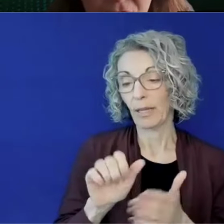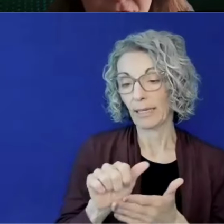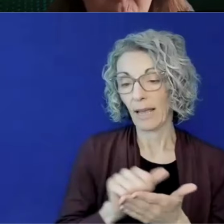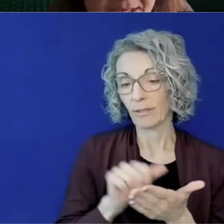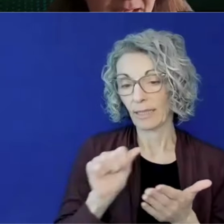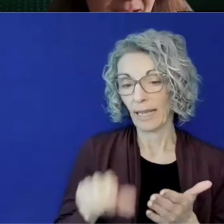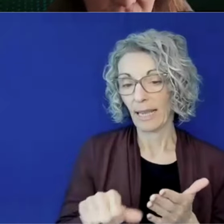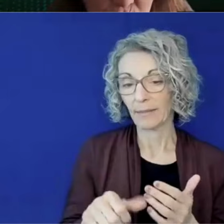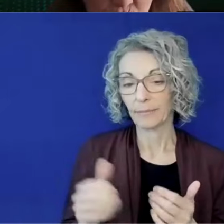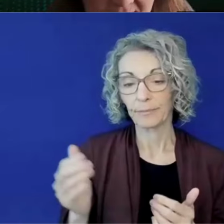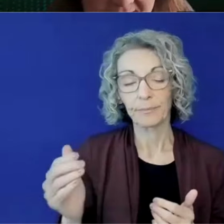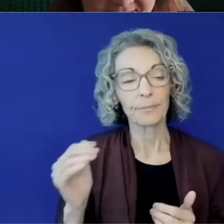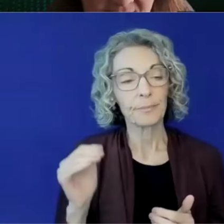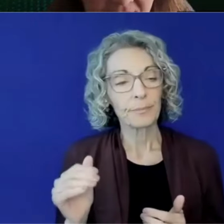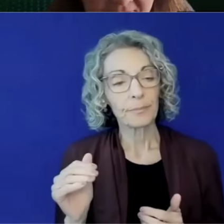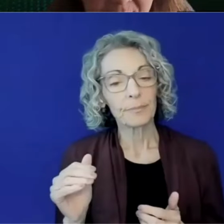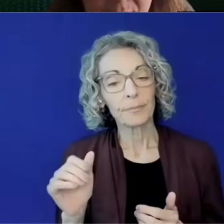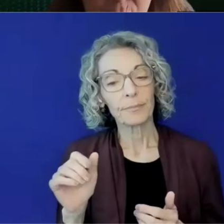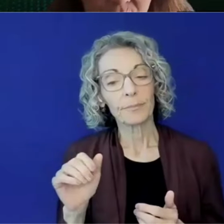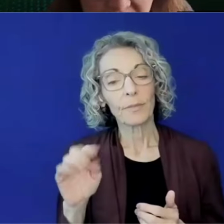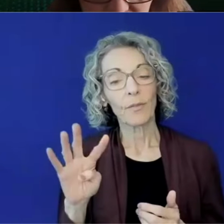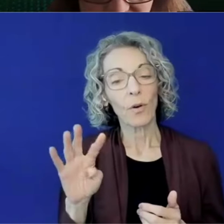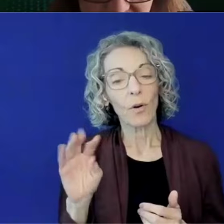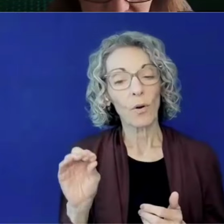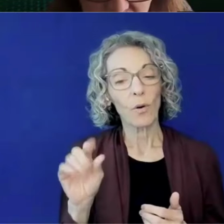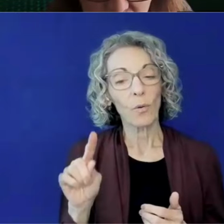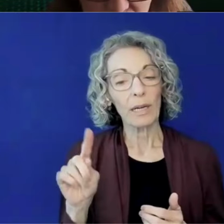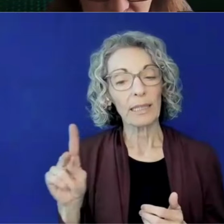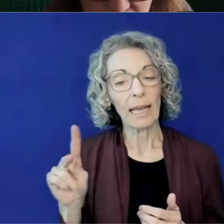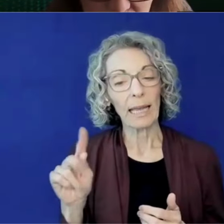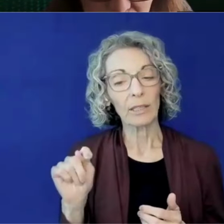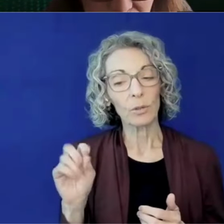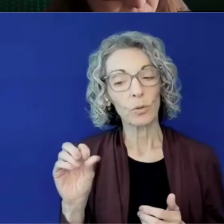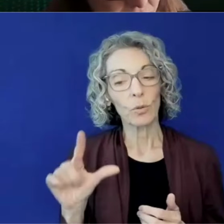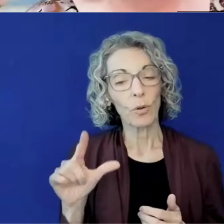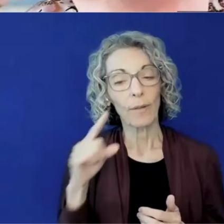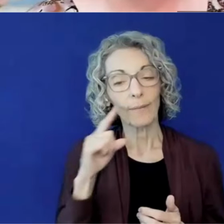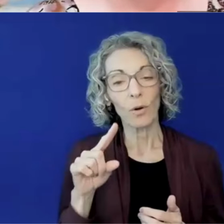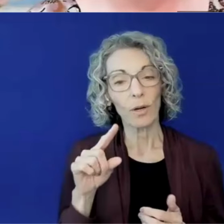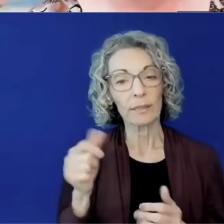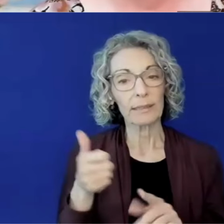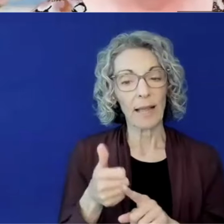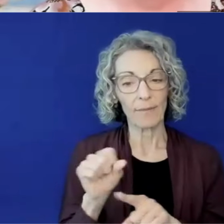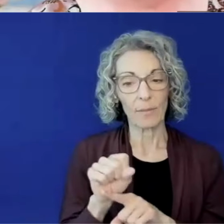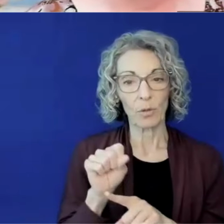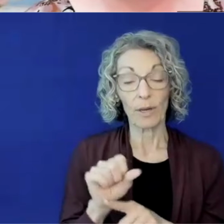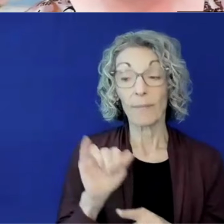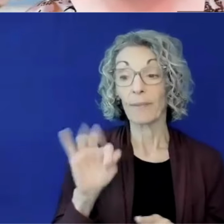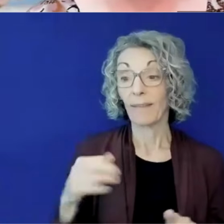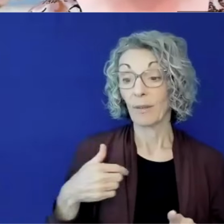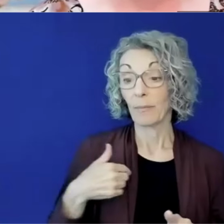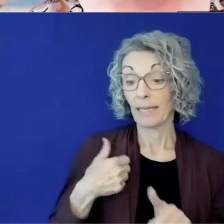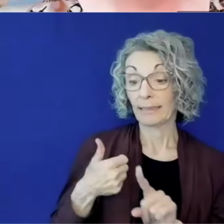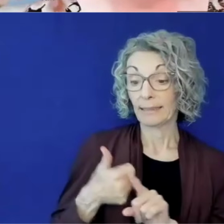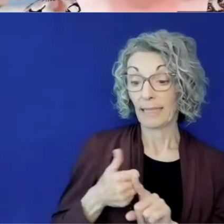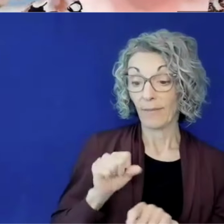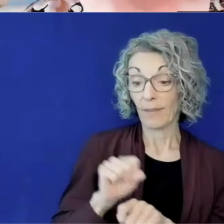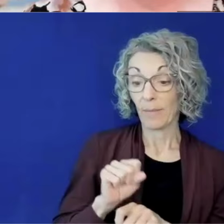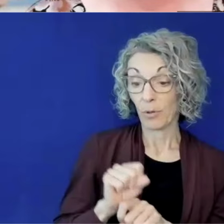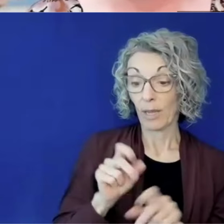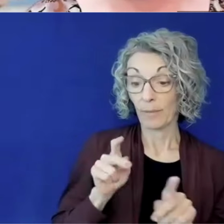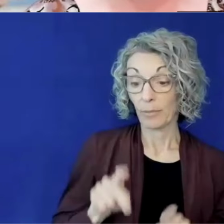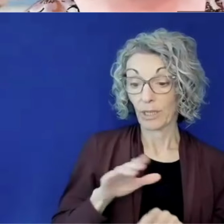What kind of 401k tool can a self-employed person use? If I were a self-employed person on SSI